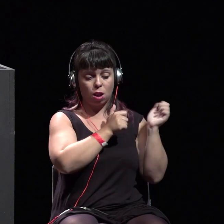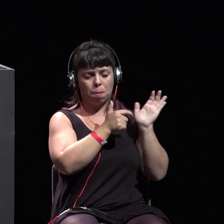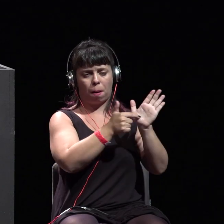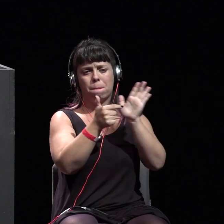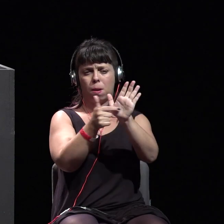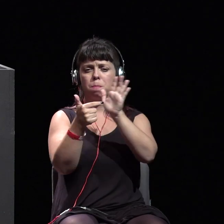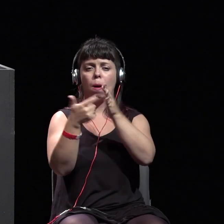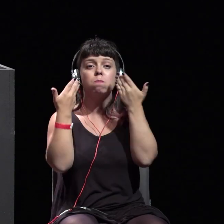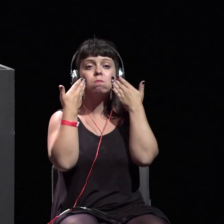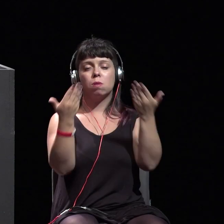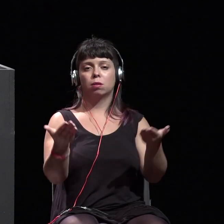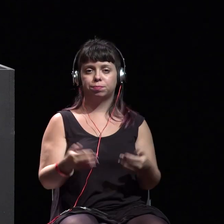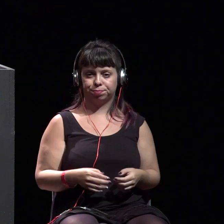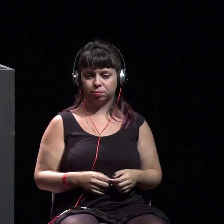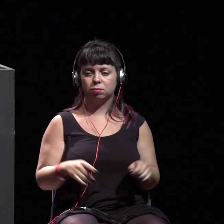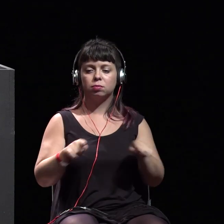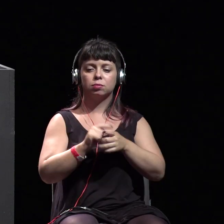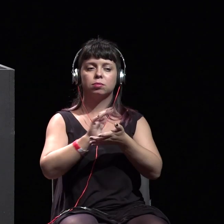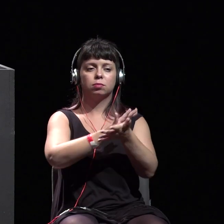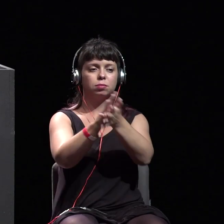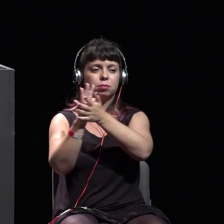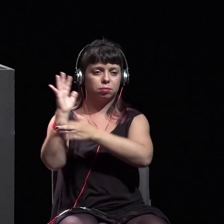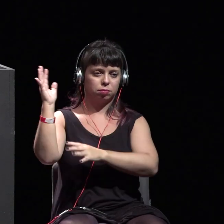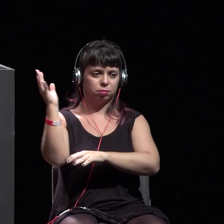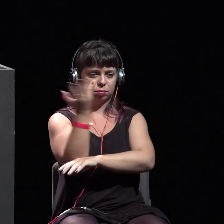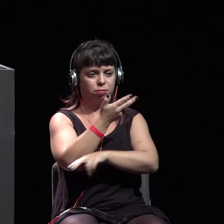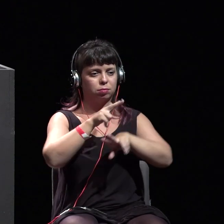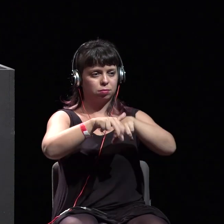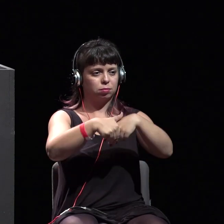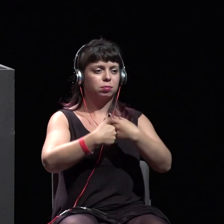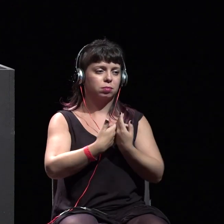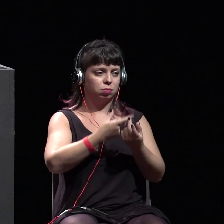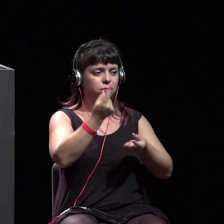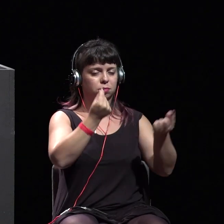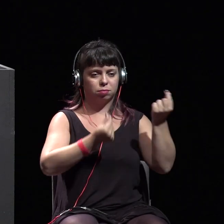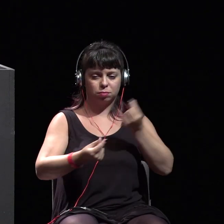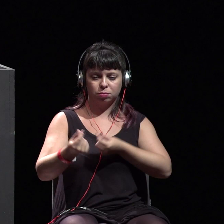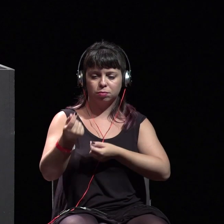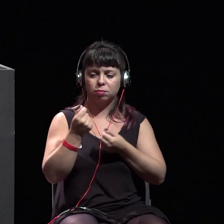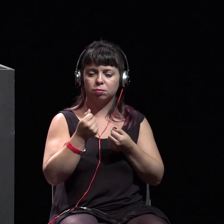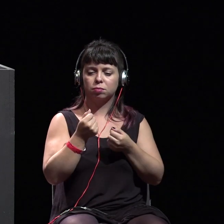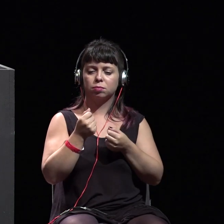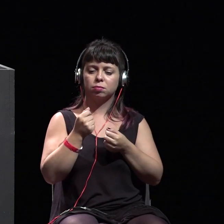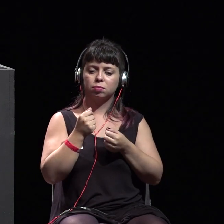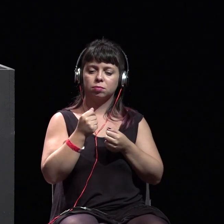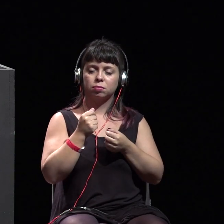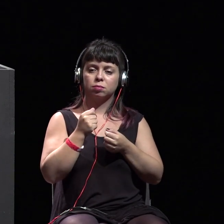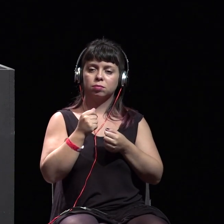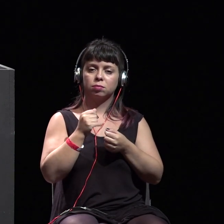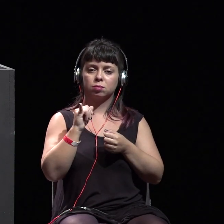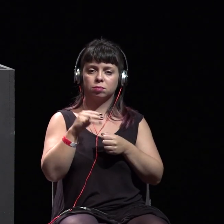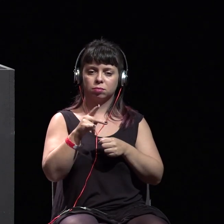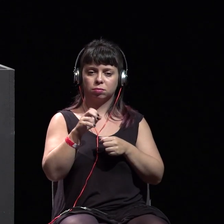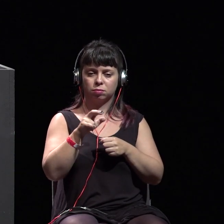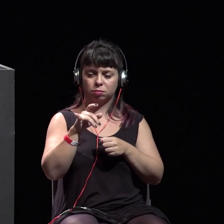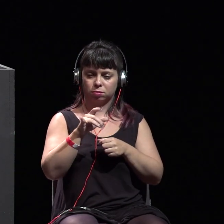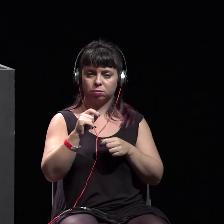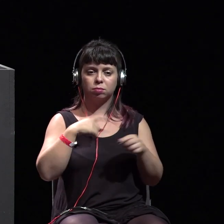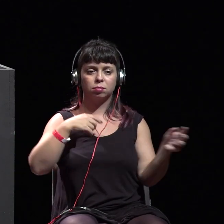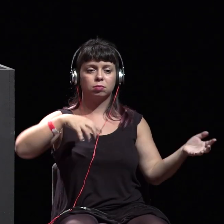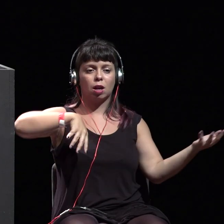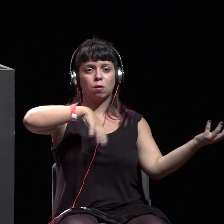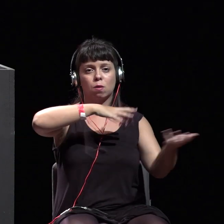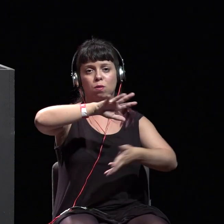Puerto Rico post-Hurricane Maria, and the ongoing genocide, imprisonment, and sexual abuse faced by indigenous peoples